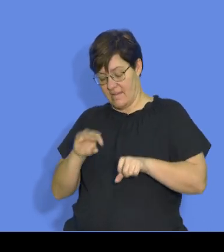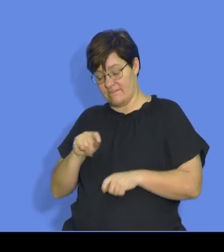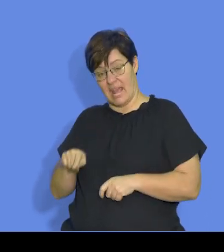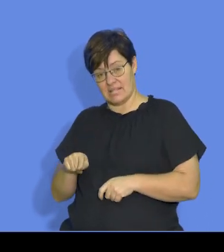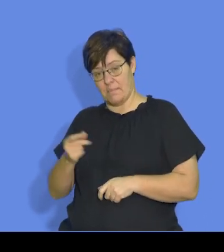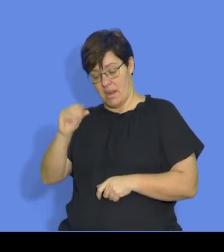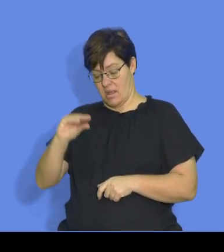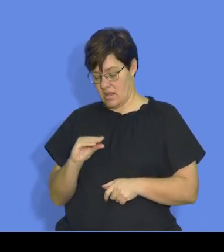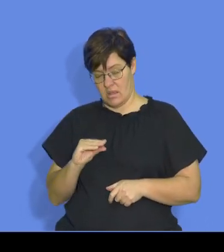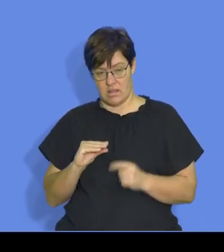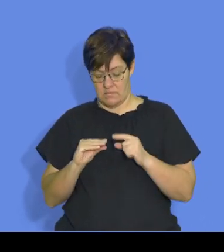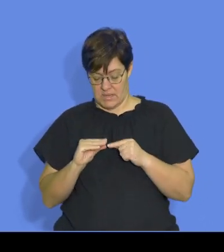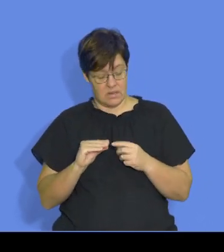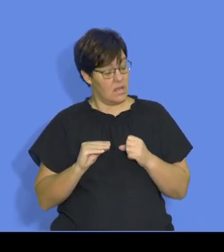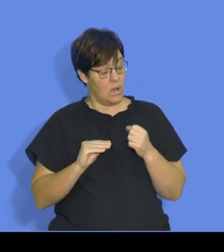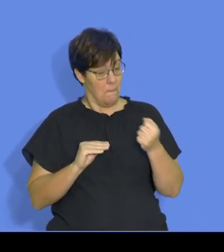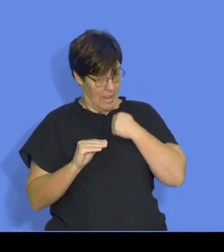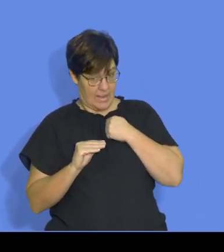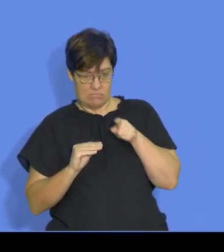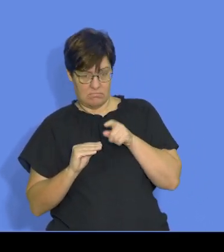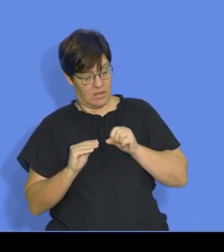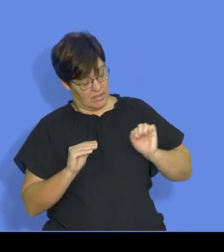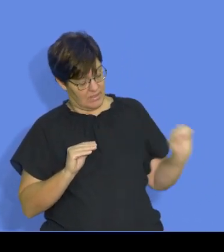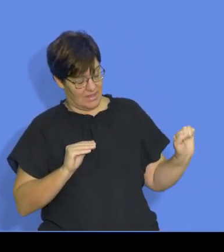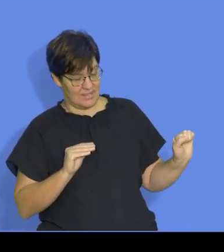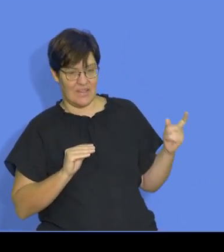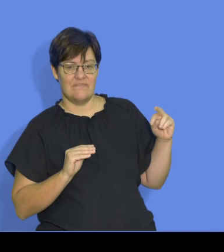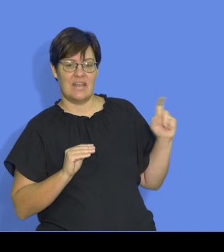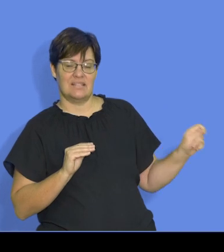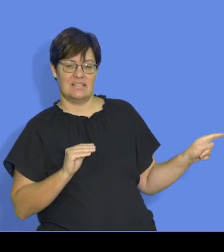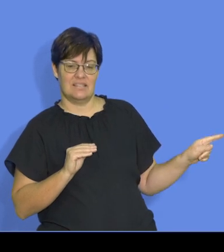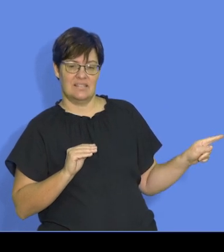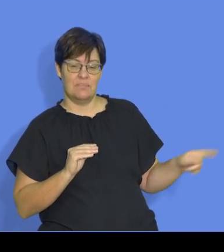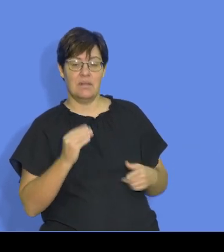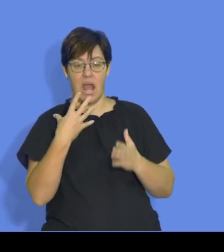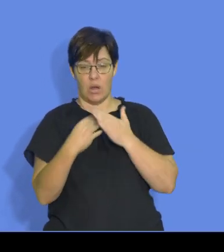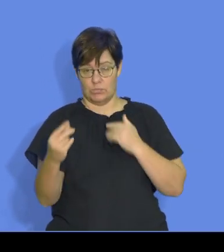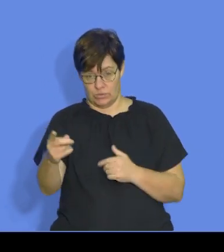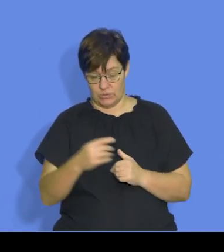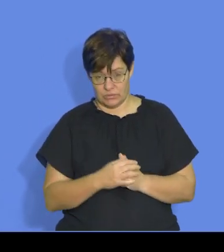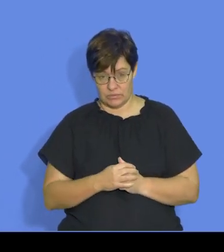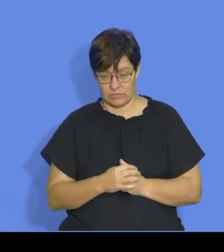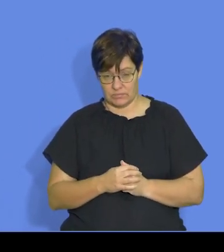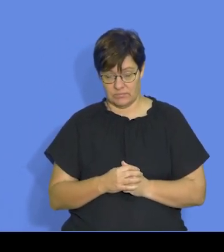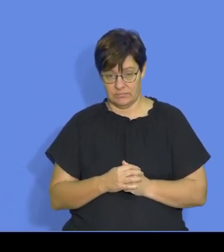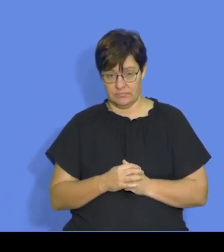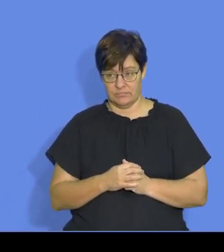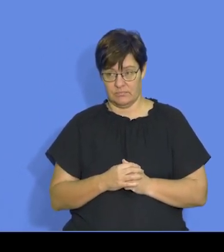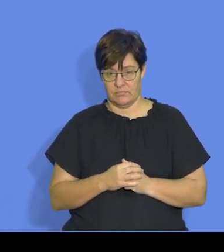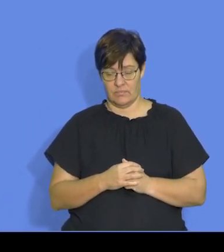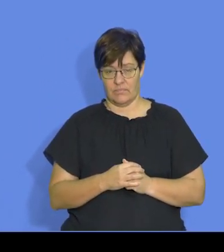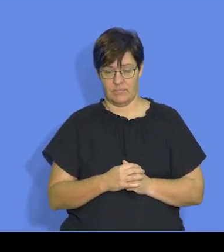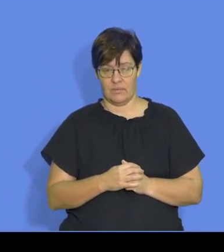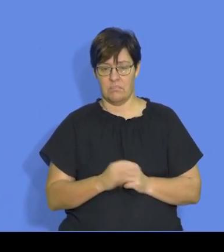the sale of goods and services is called output VAT, right? So that gives you now a